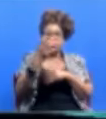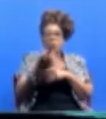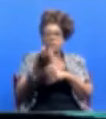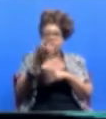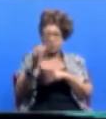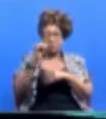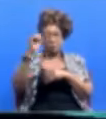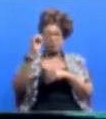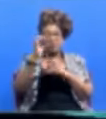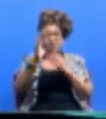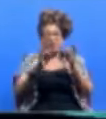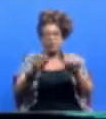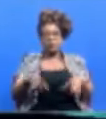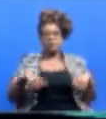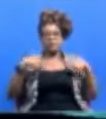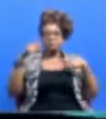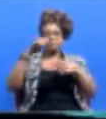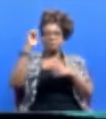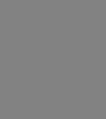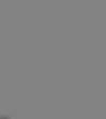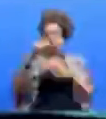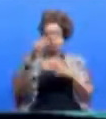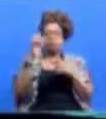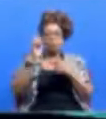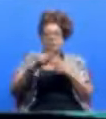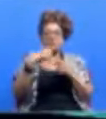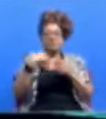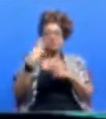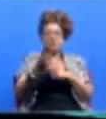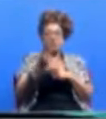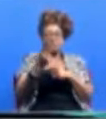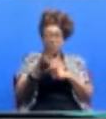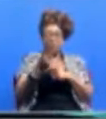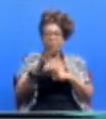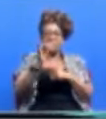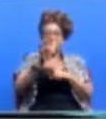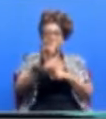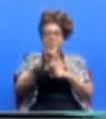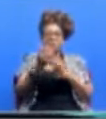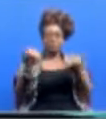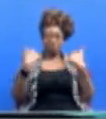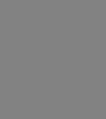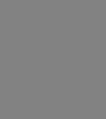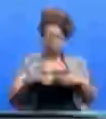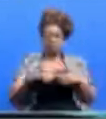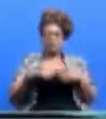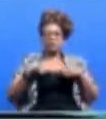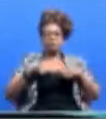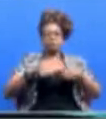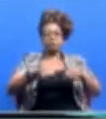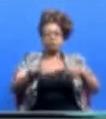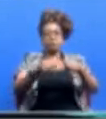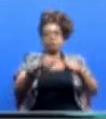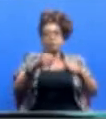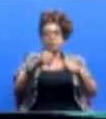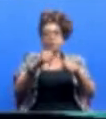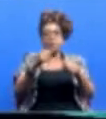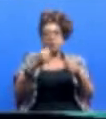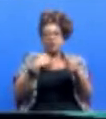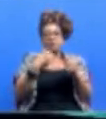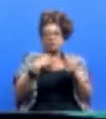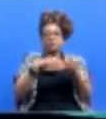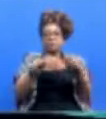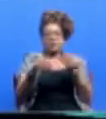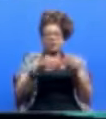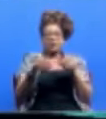Even Kenya, I bet you've seen Smokie vendors on the streets wearing their white coats while pushing their trolleys or carrying their plastic baskets full